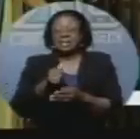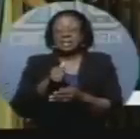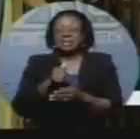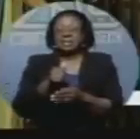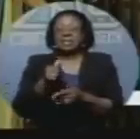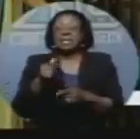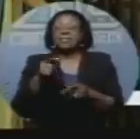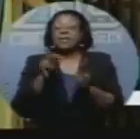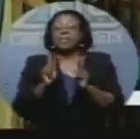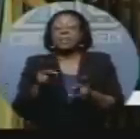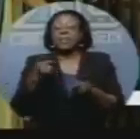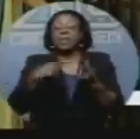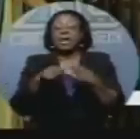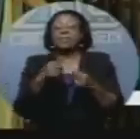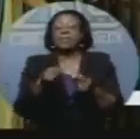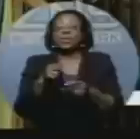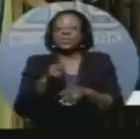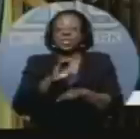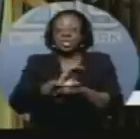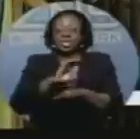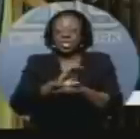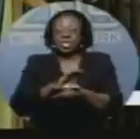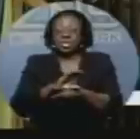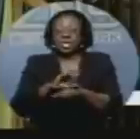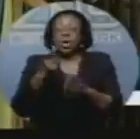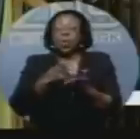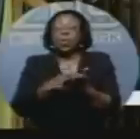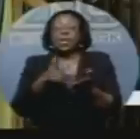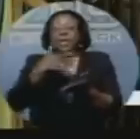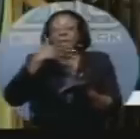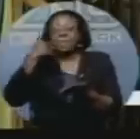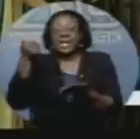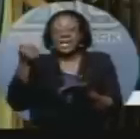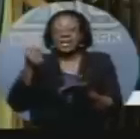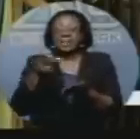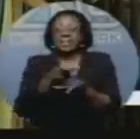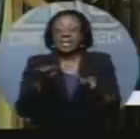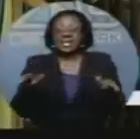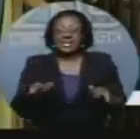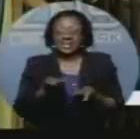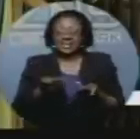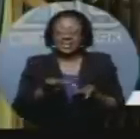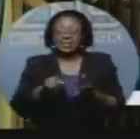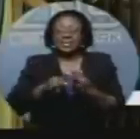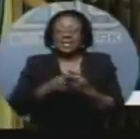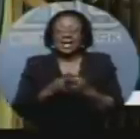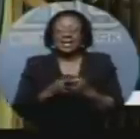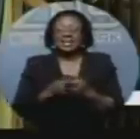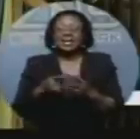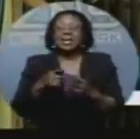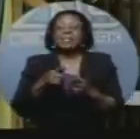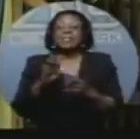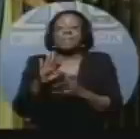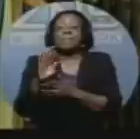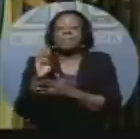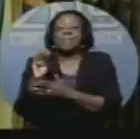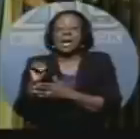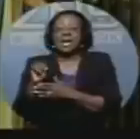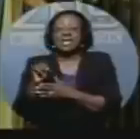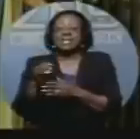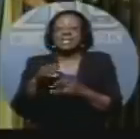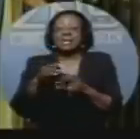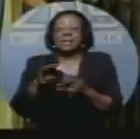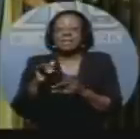St. Agnes, what a better place to start off to do it by saying to the members of St. Agnes, we are your sons, your